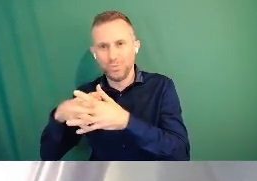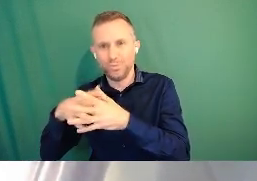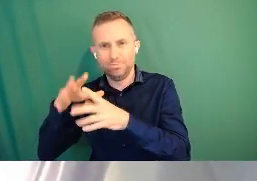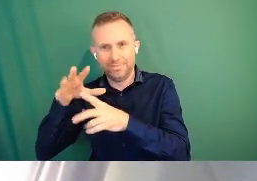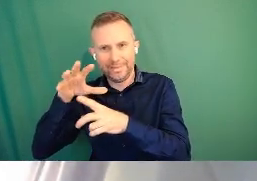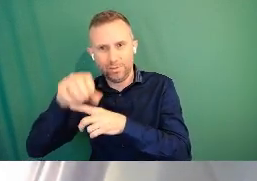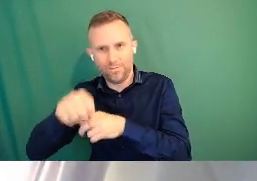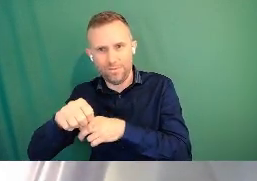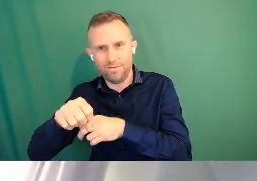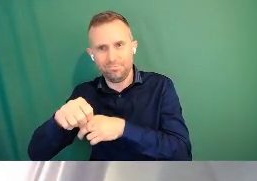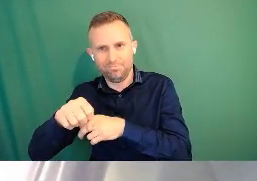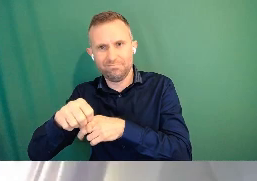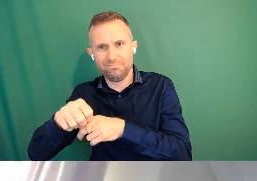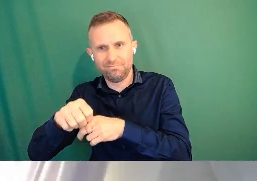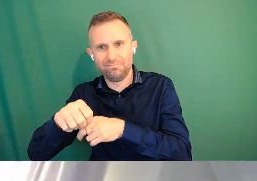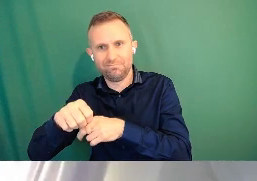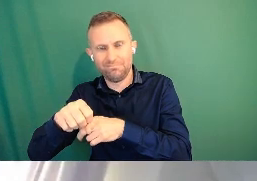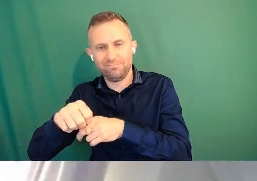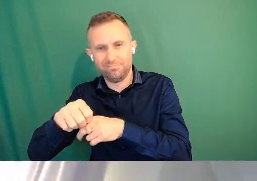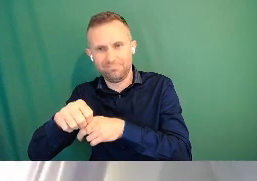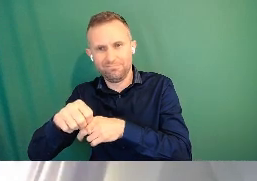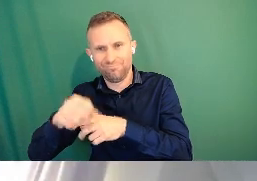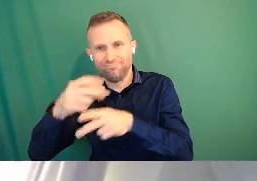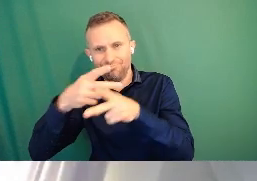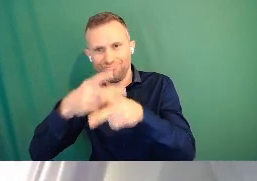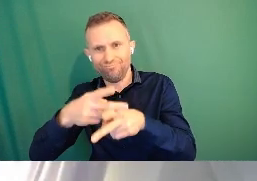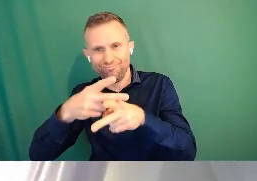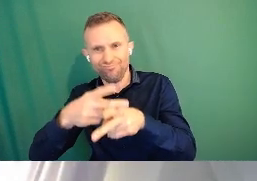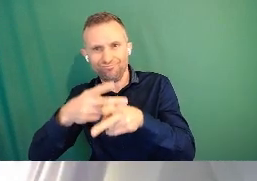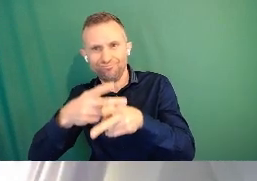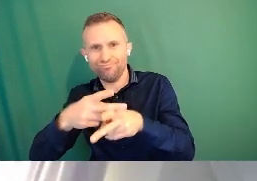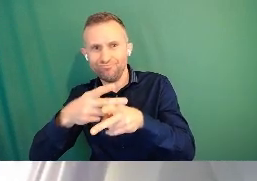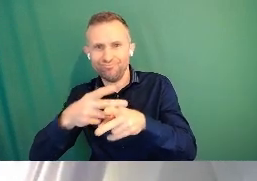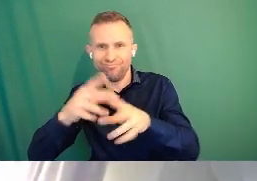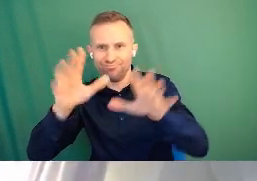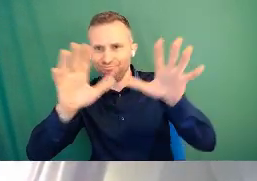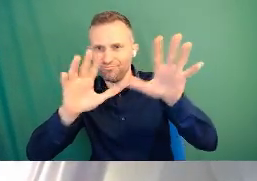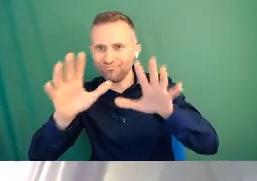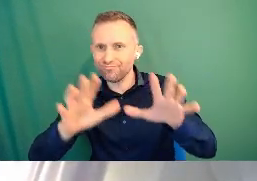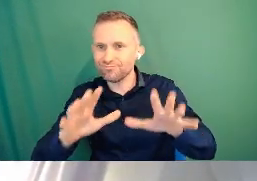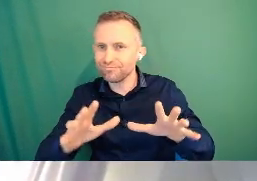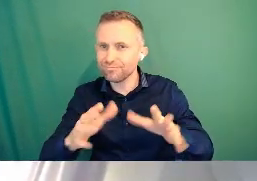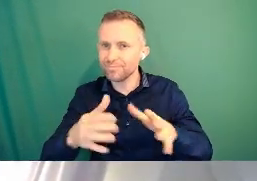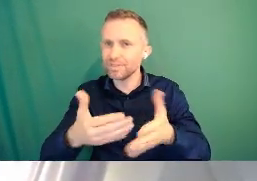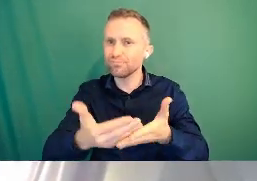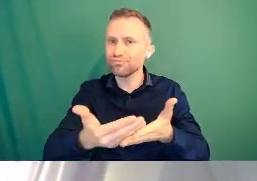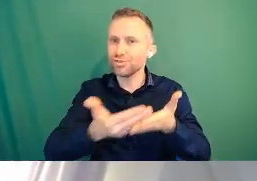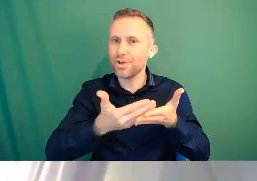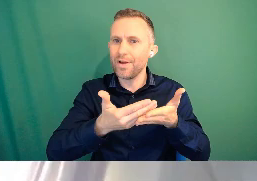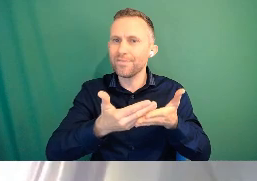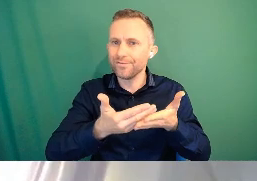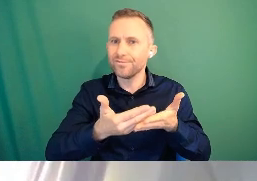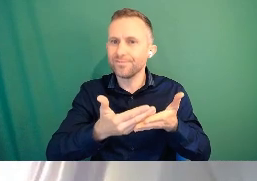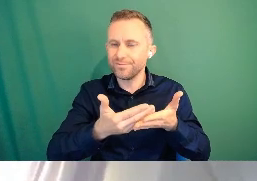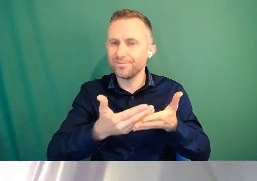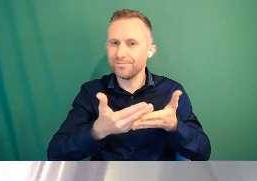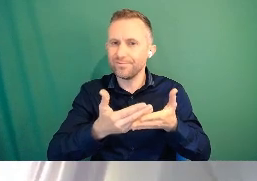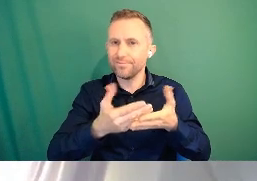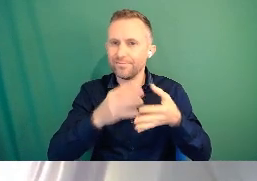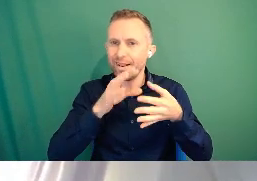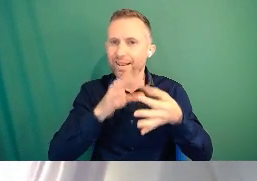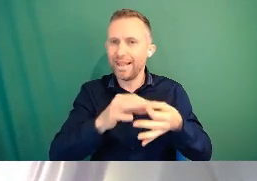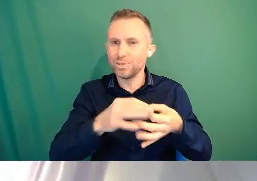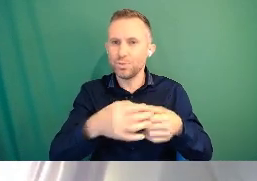protect and preserve what is still existent, making sure that everything is still left the way it